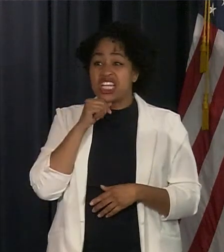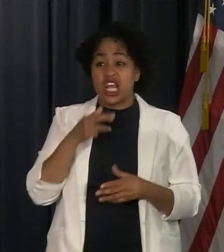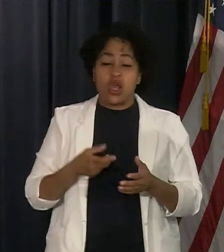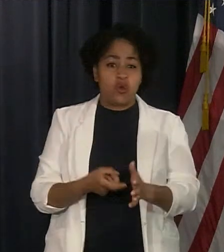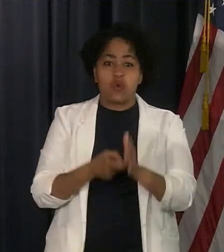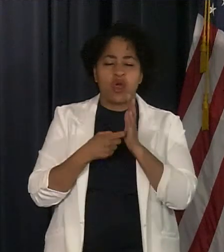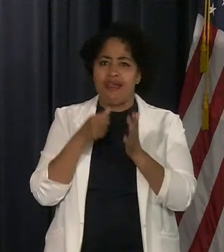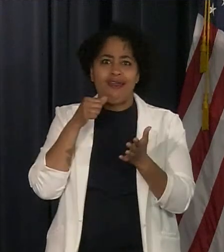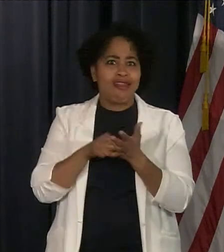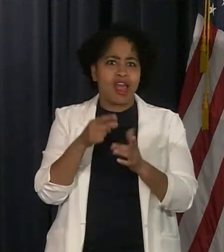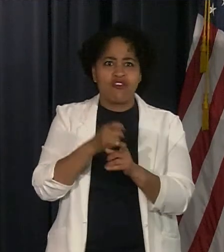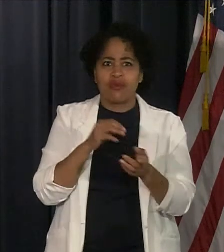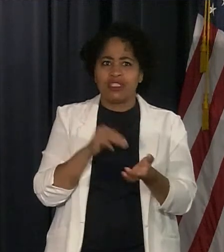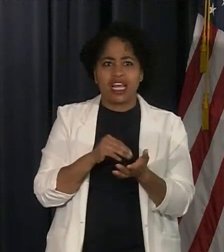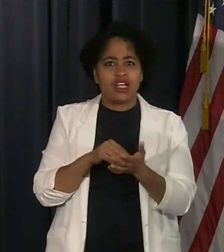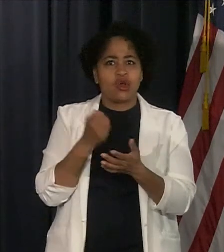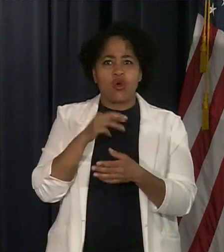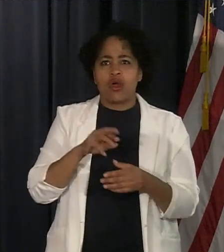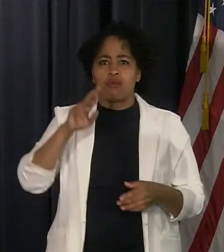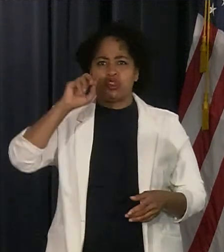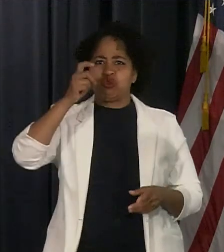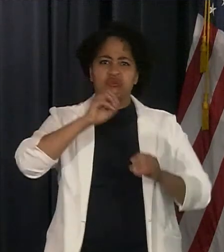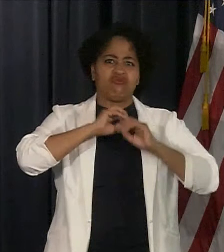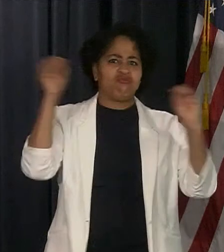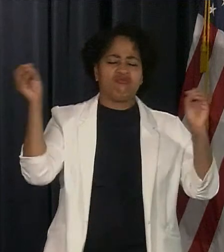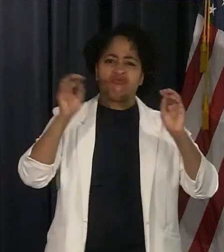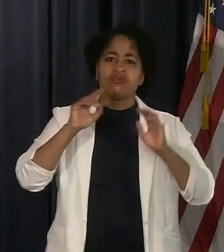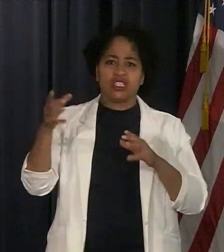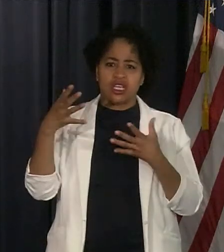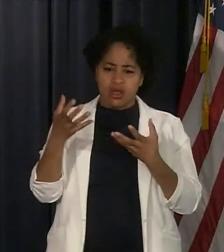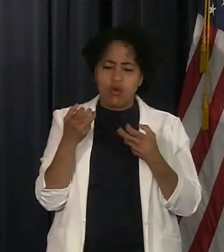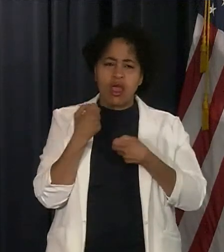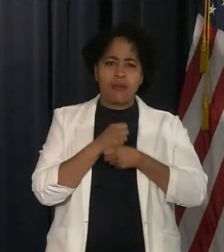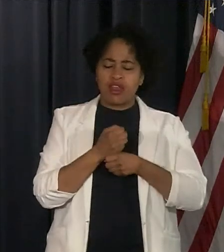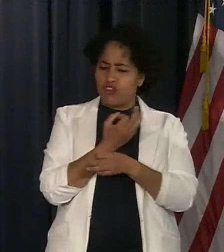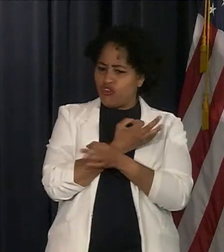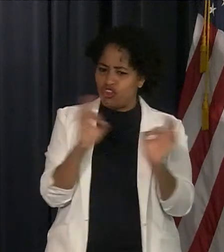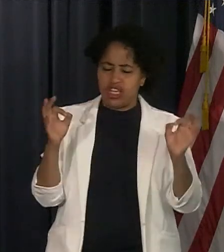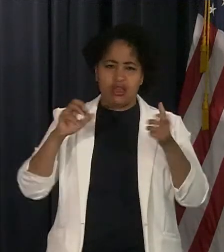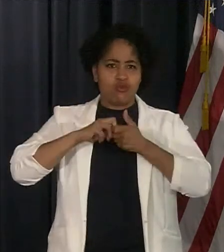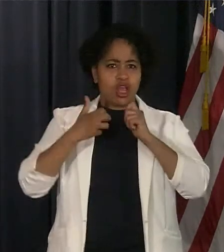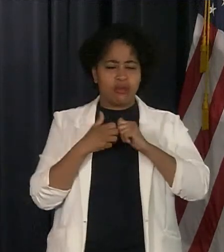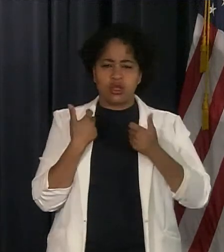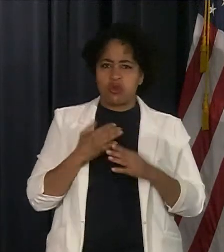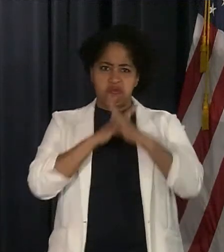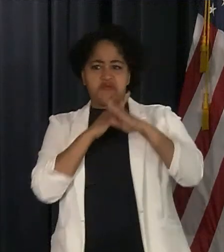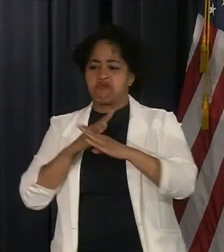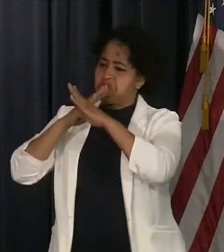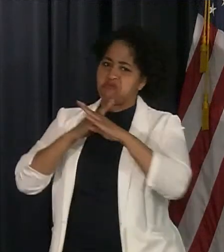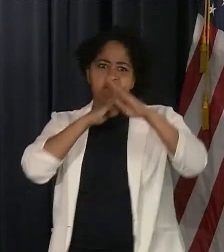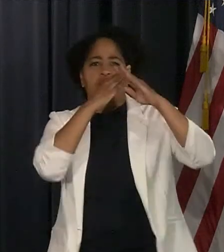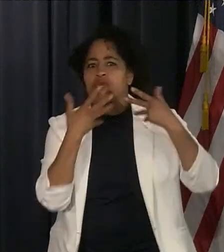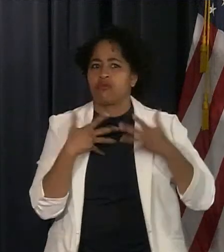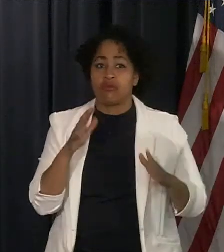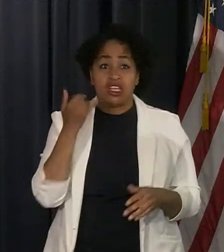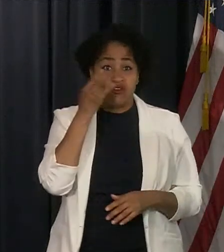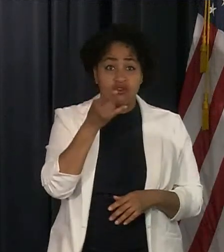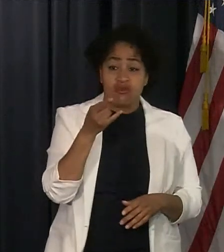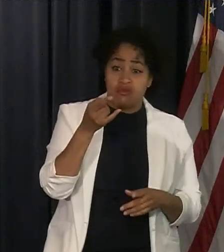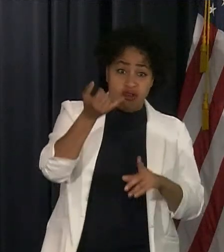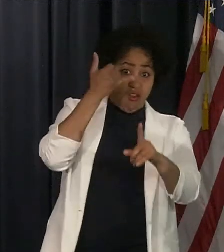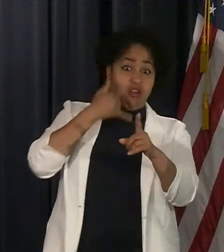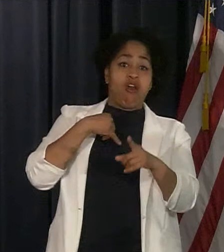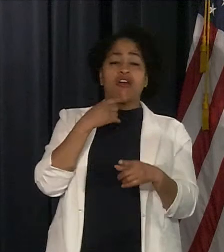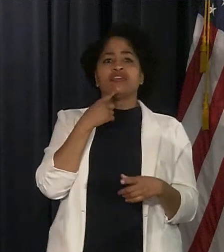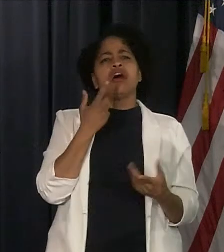letter from the doctor or a prescription. They want to make this as bureaucracy-free as possible. So if you call us up